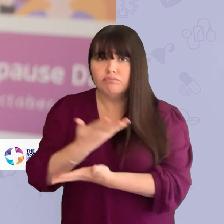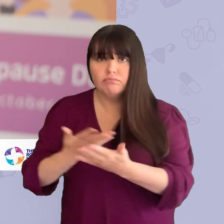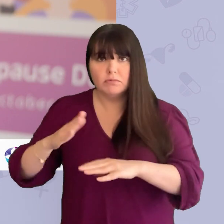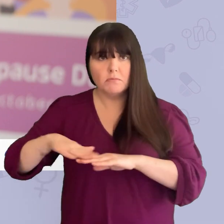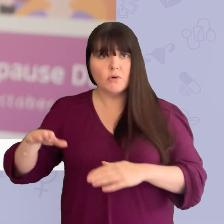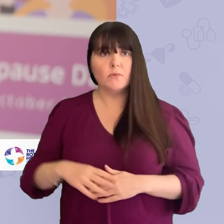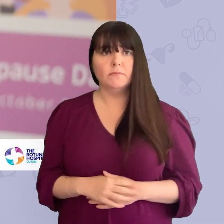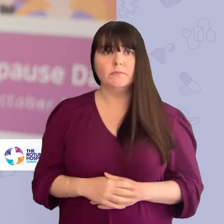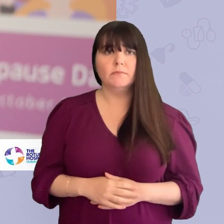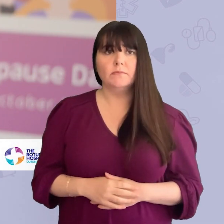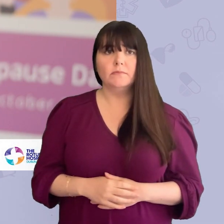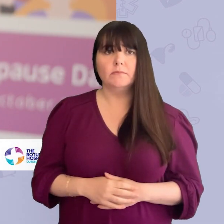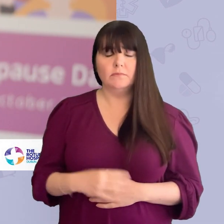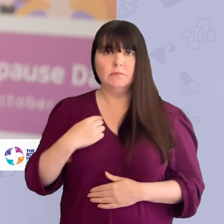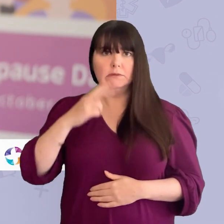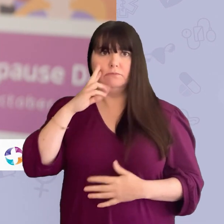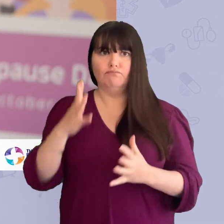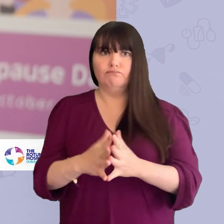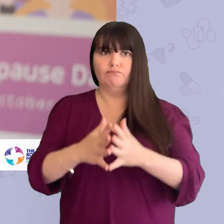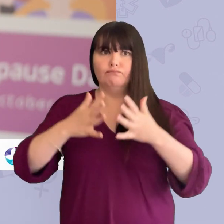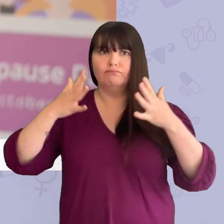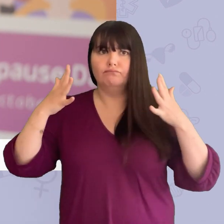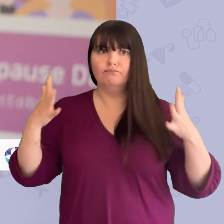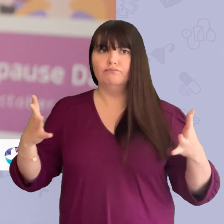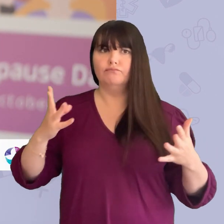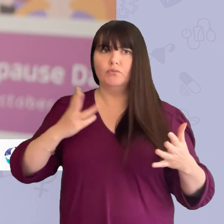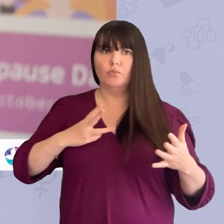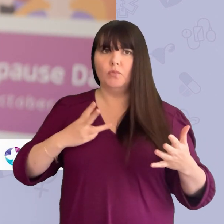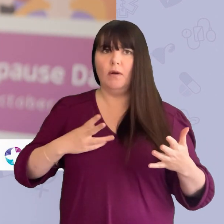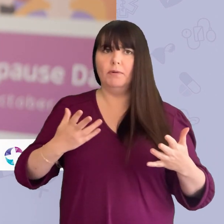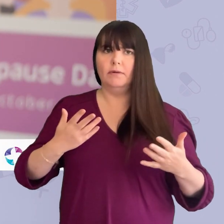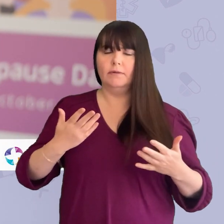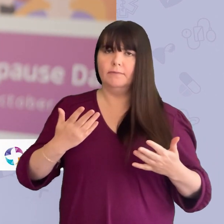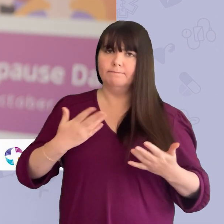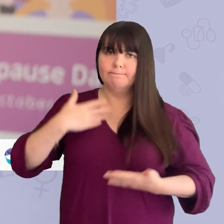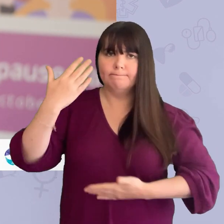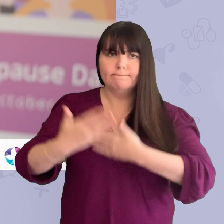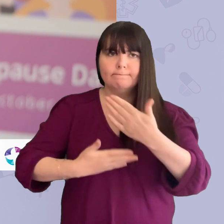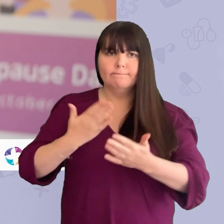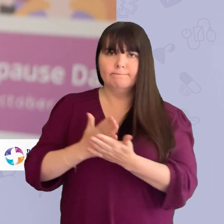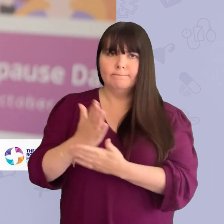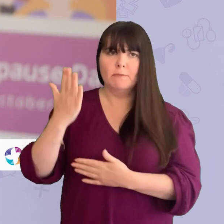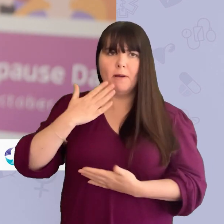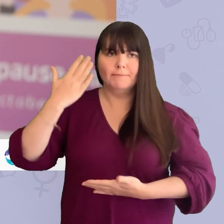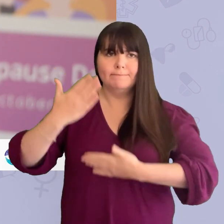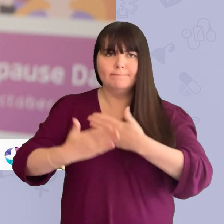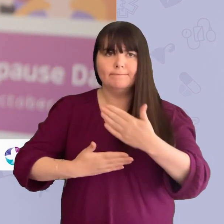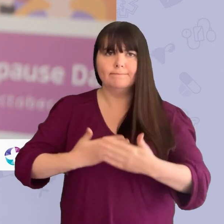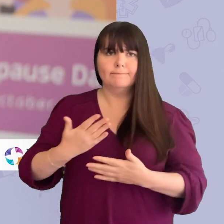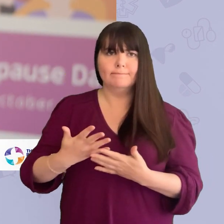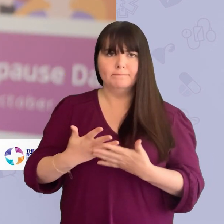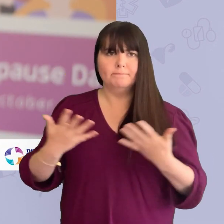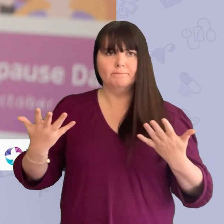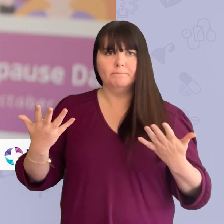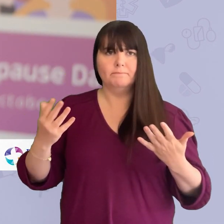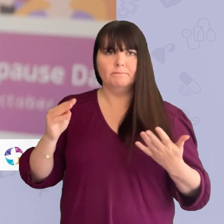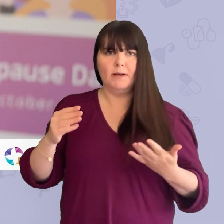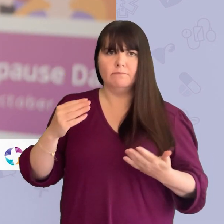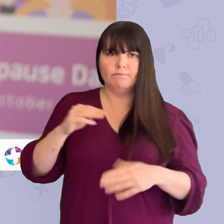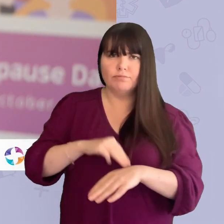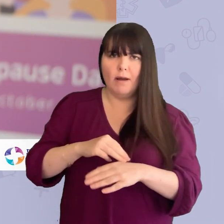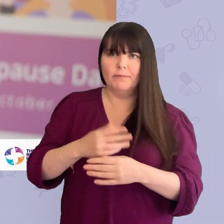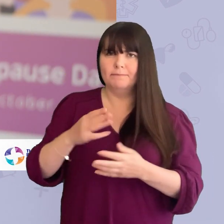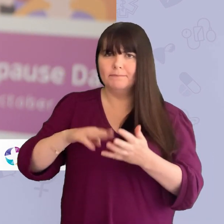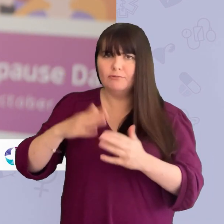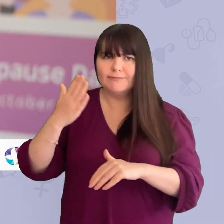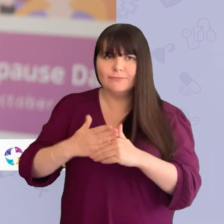Definitely, we're seeing a huge amount of women coming through our general gynae clinics for lots of reasons. They might be having problems with their periods, and they'll